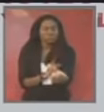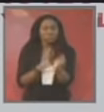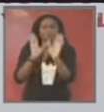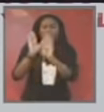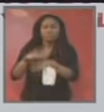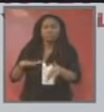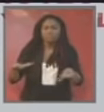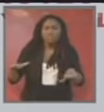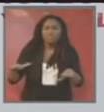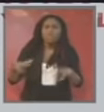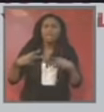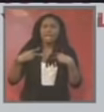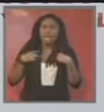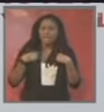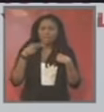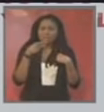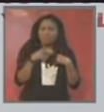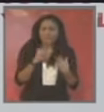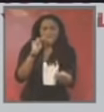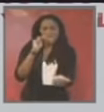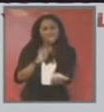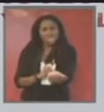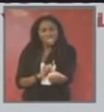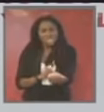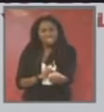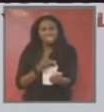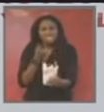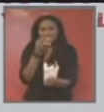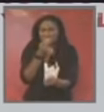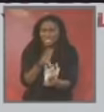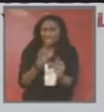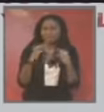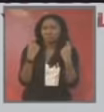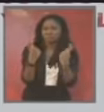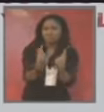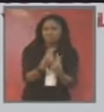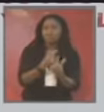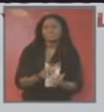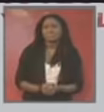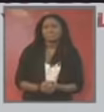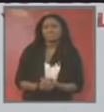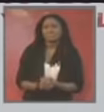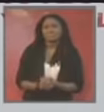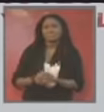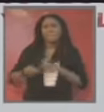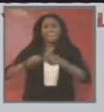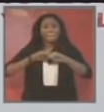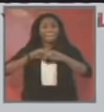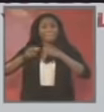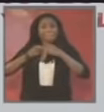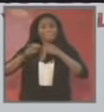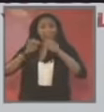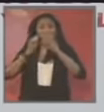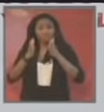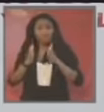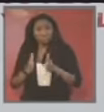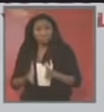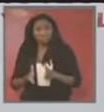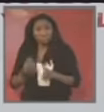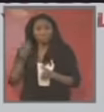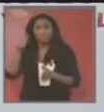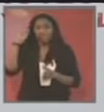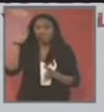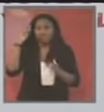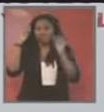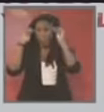sector. We have nurses. We usually have the manager of the expanded program for immunization, which is a